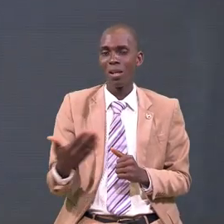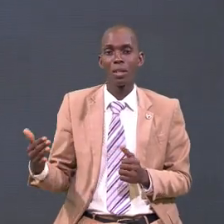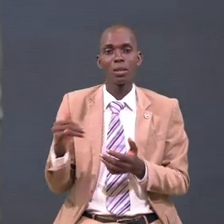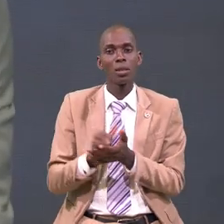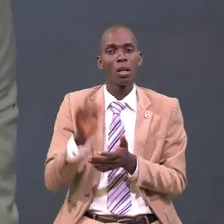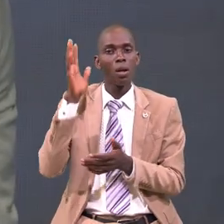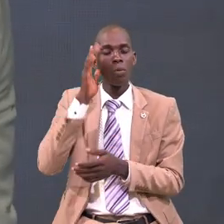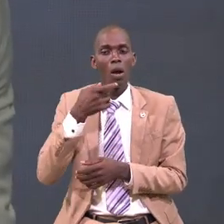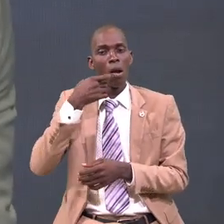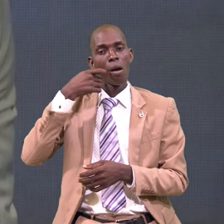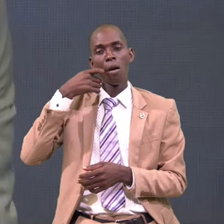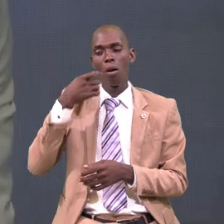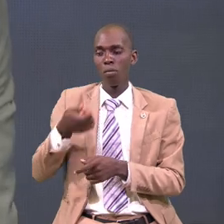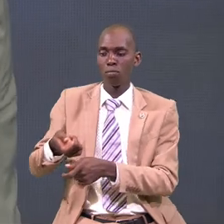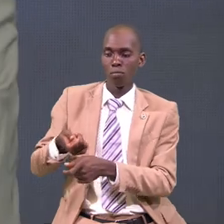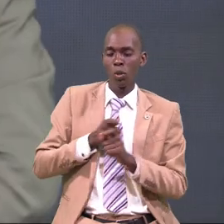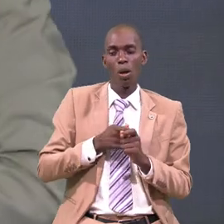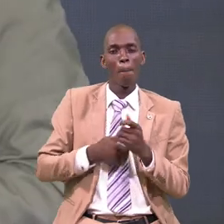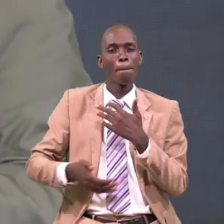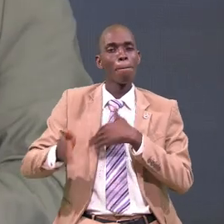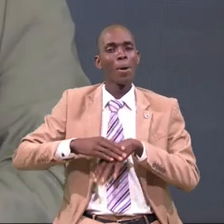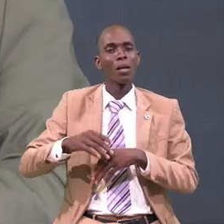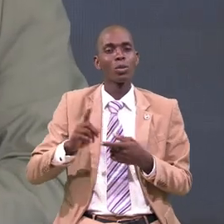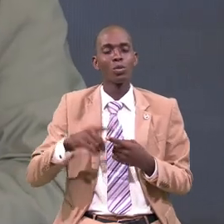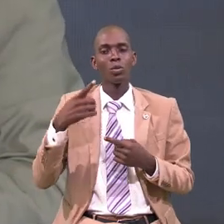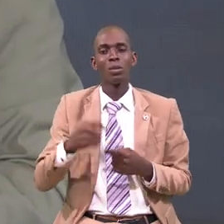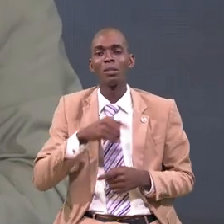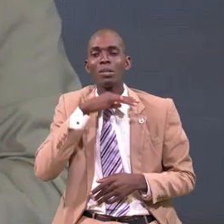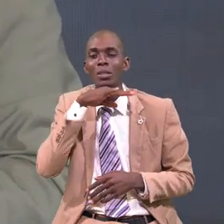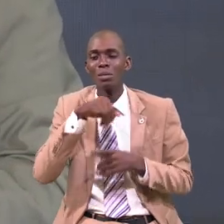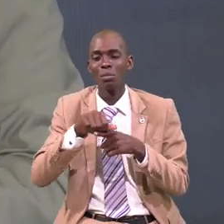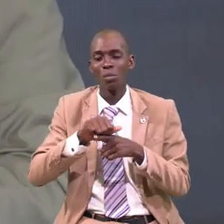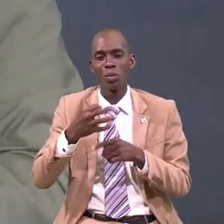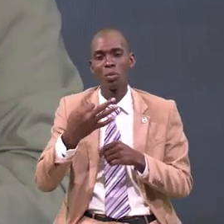him back to the defilement of the world.